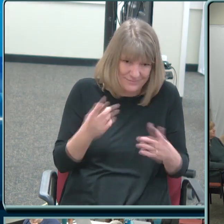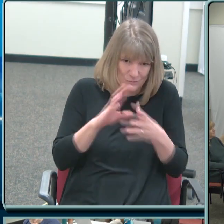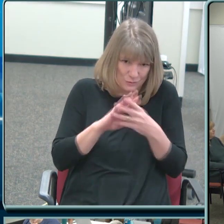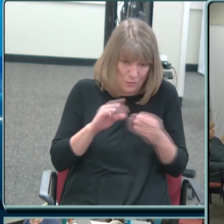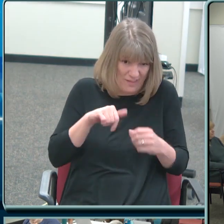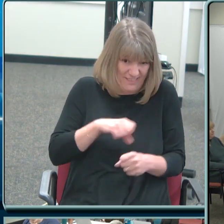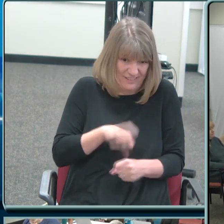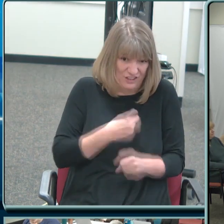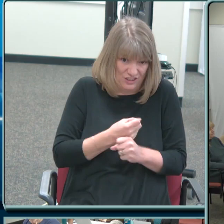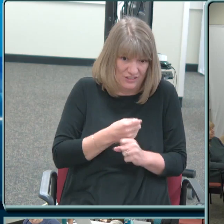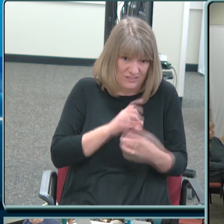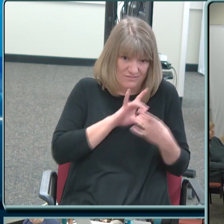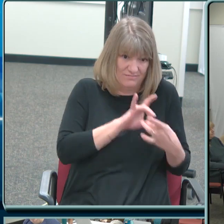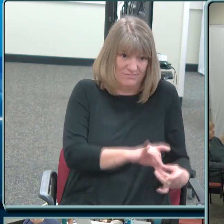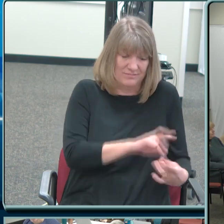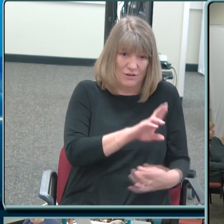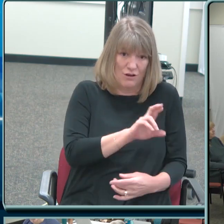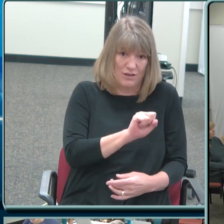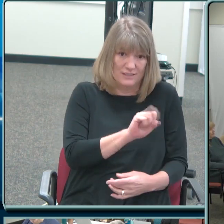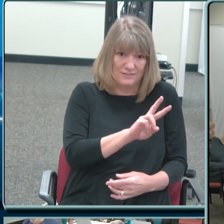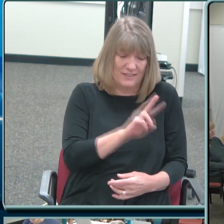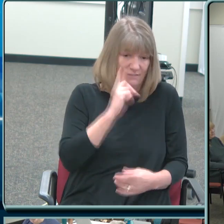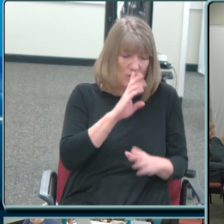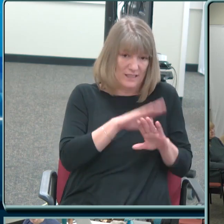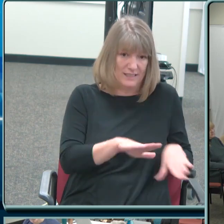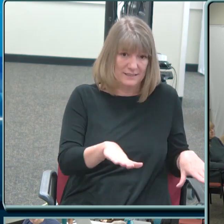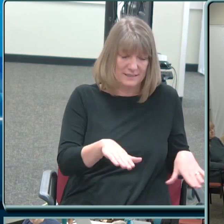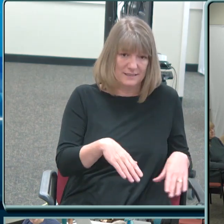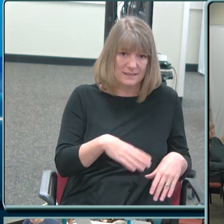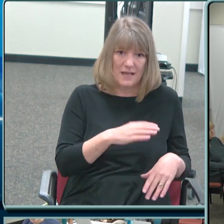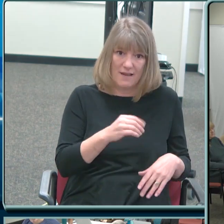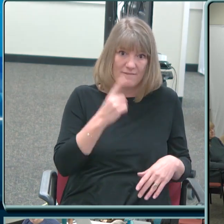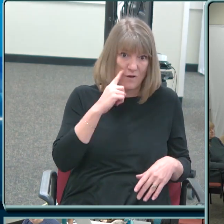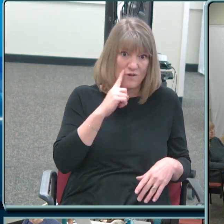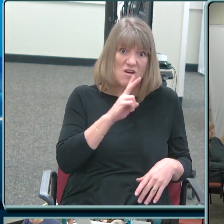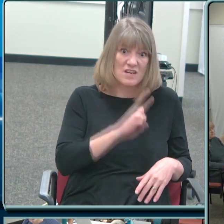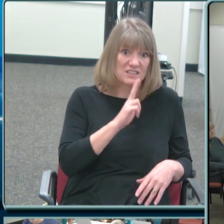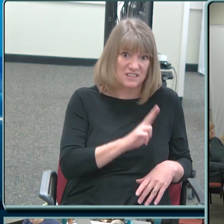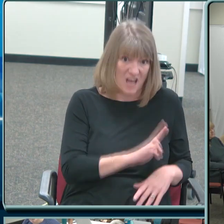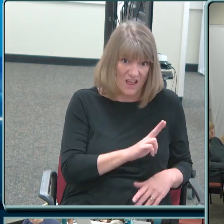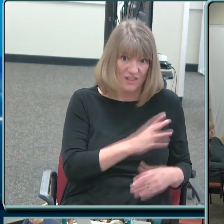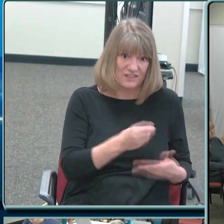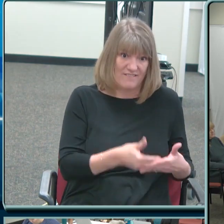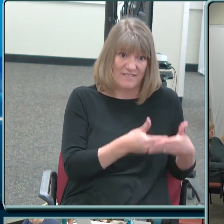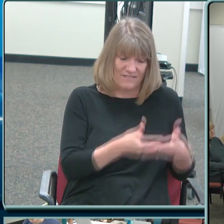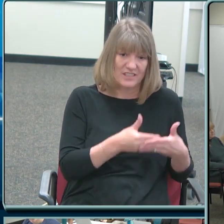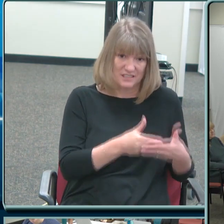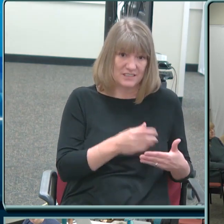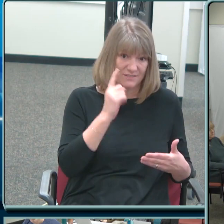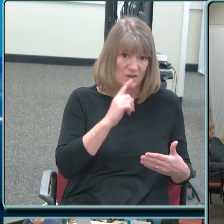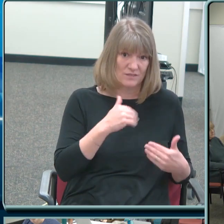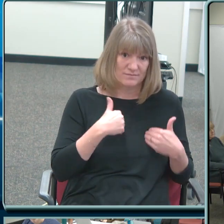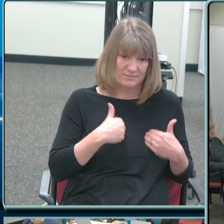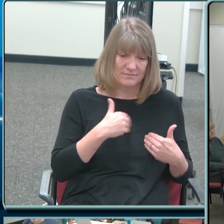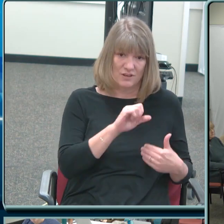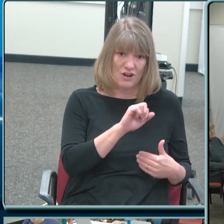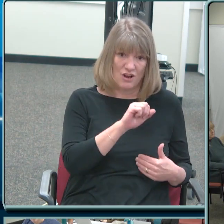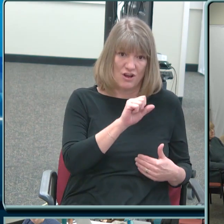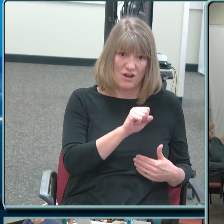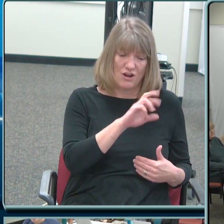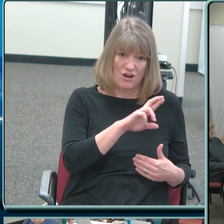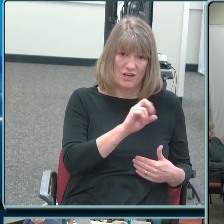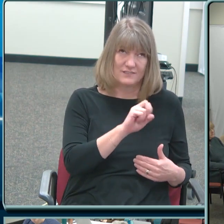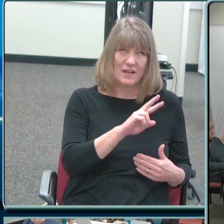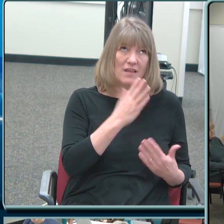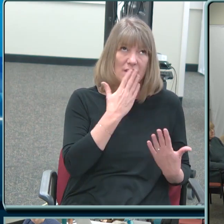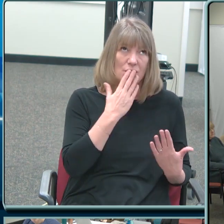year was RSV in kids, and particularly in toddlers, and particularly in infants for RSV disease. So again, thankfully, we're moving past